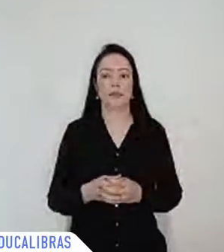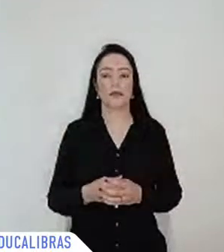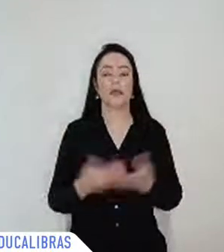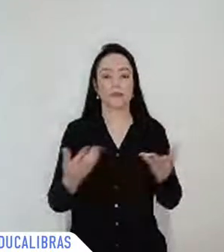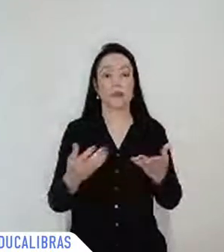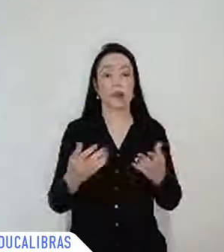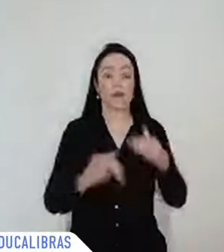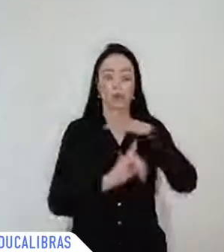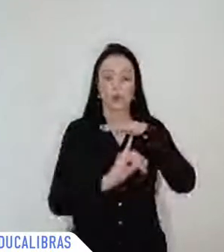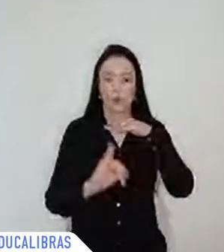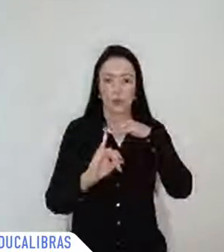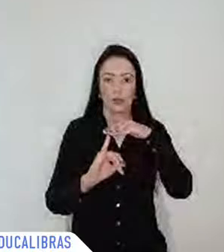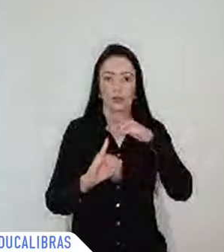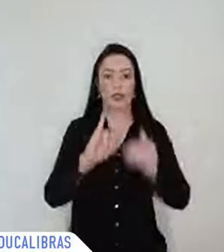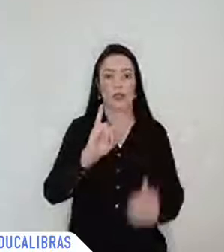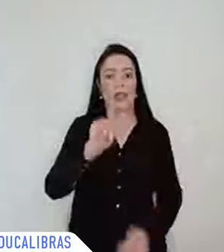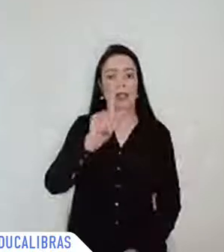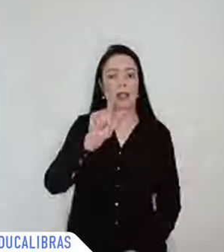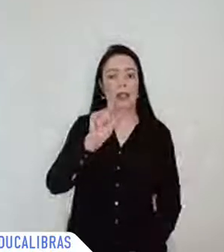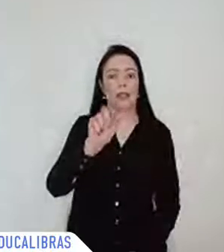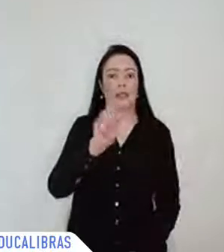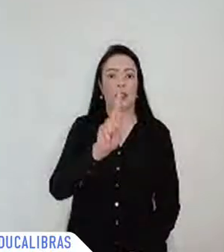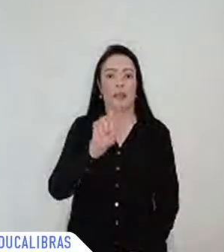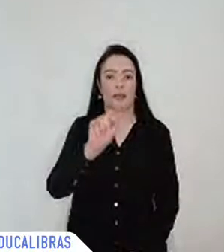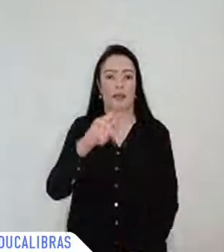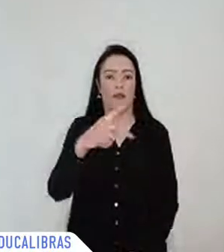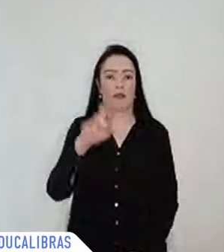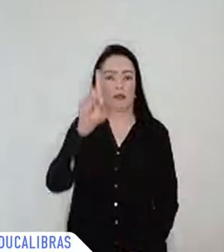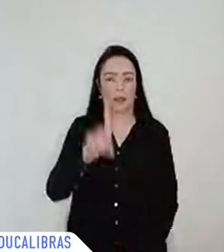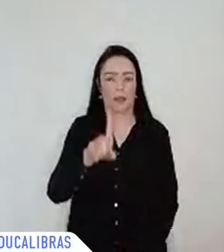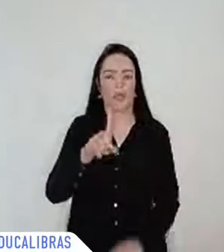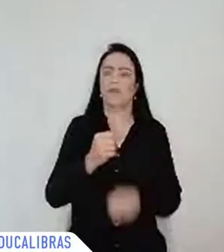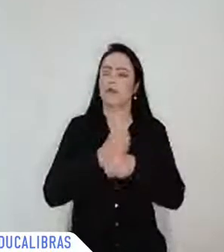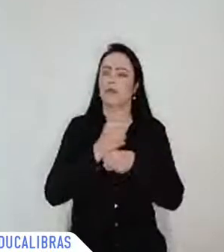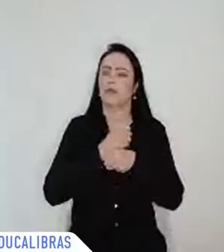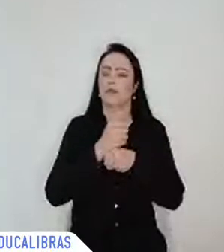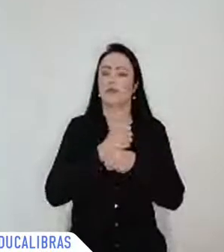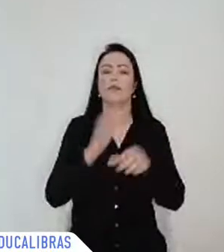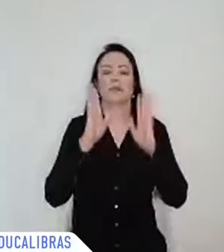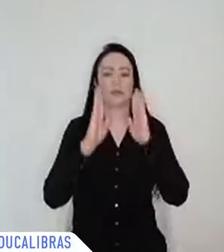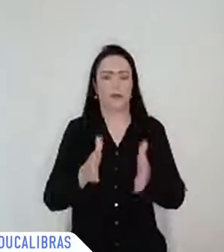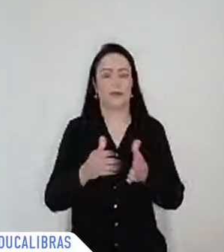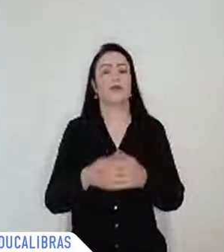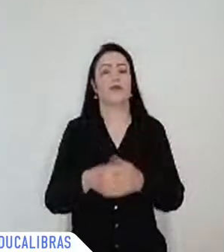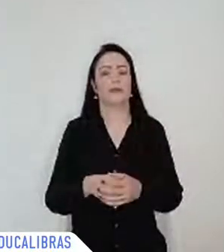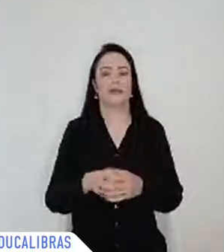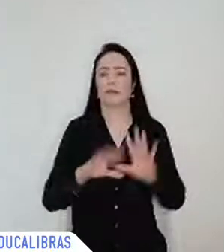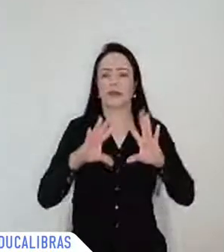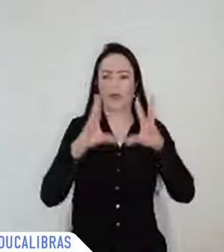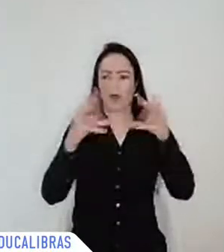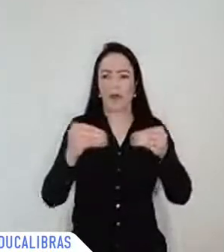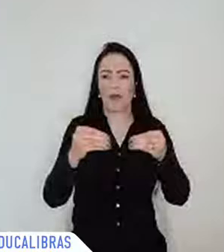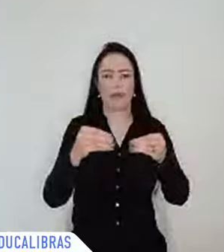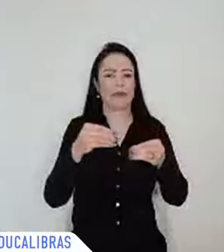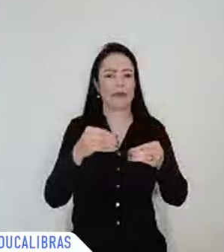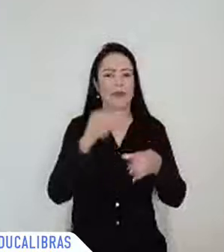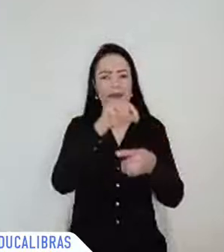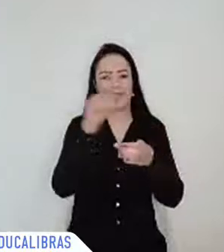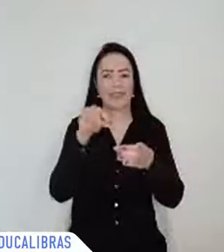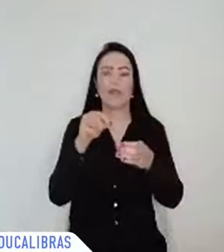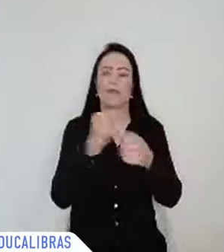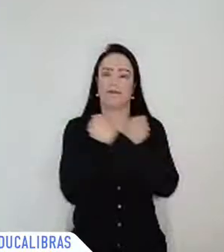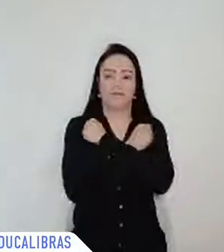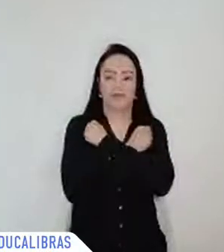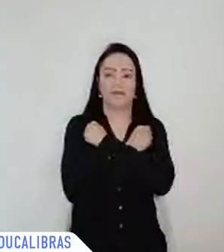democracy today. And Renata Igarapé is a great partnership of our fight for many years. Michelle,